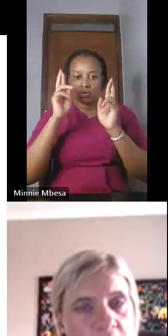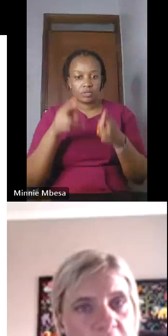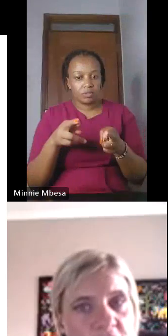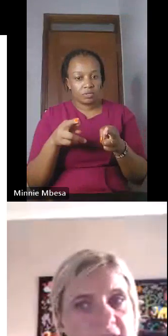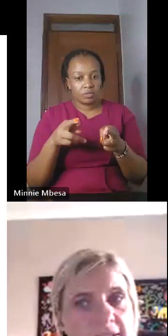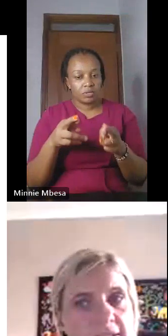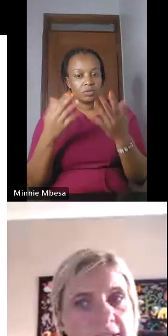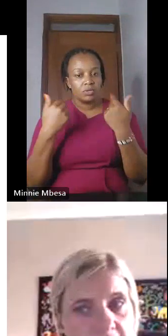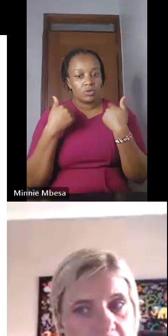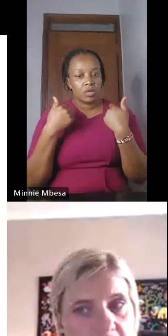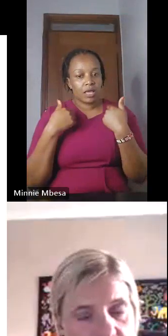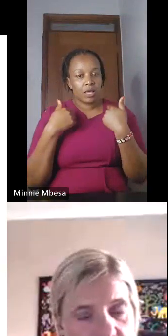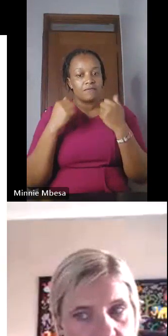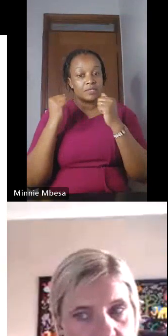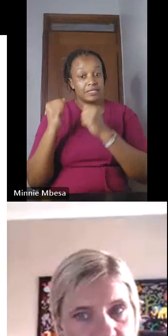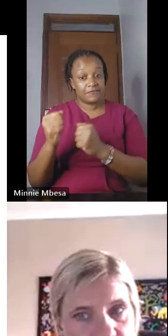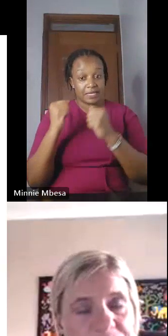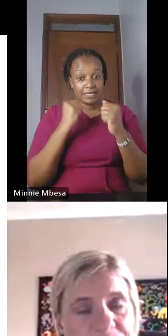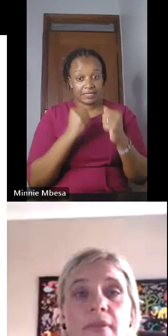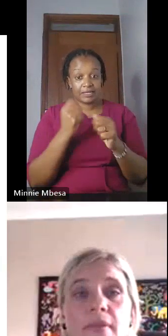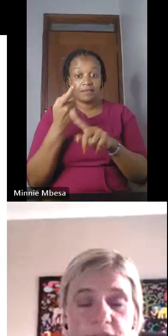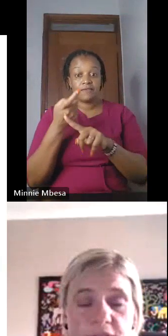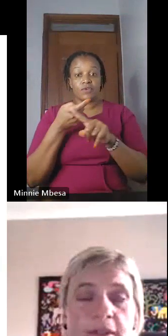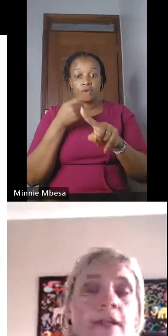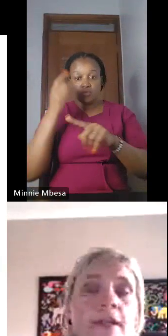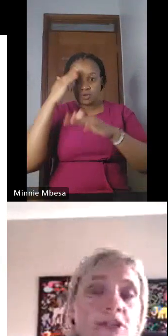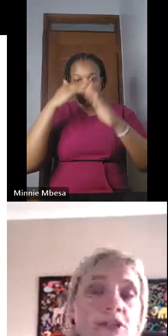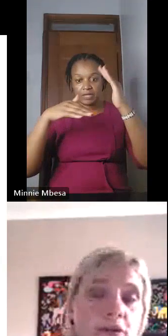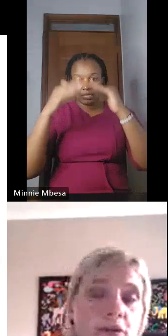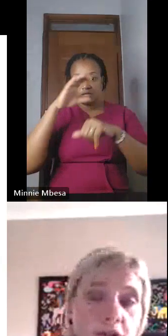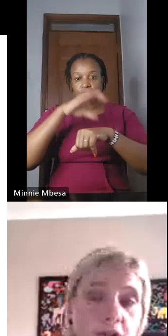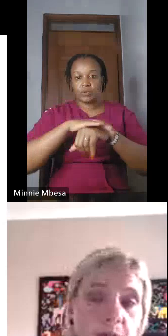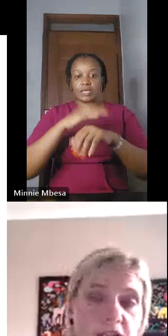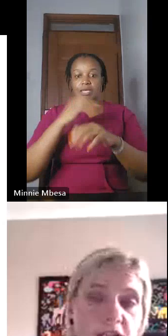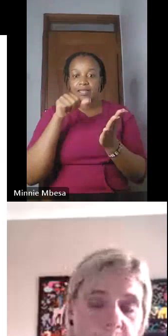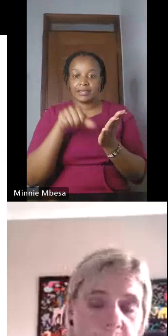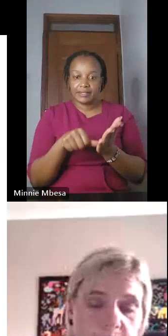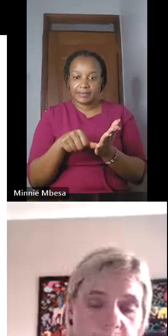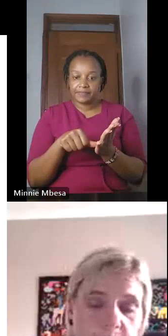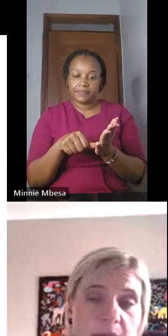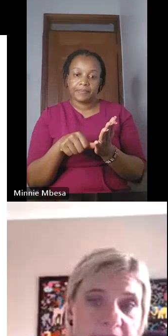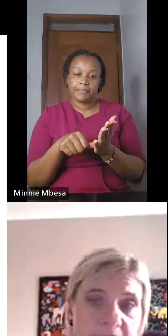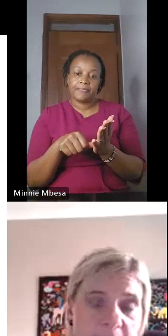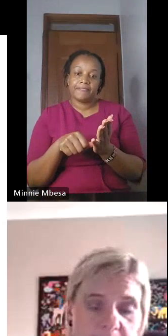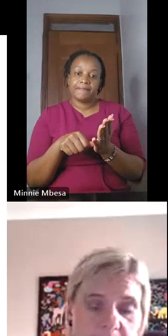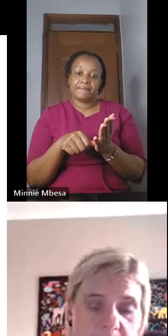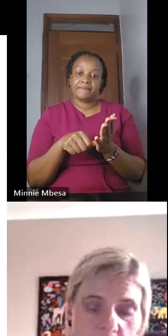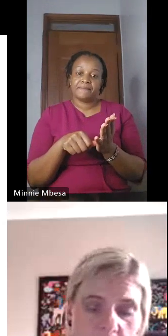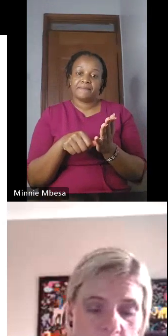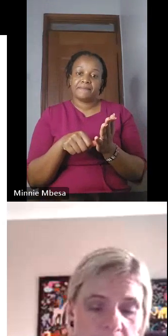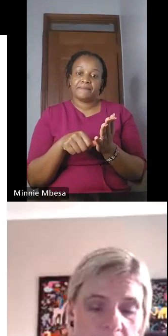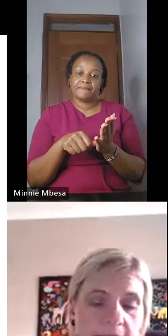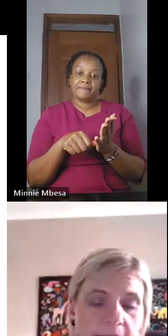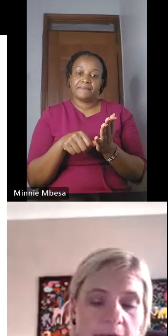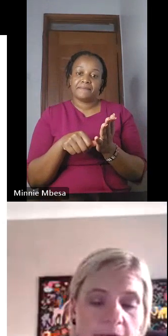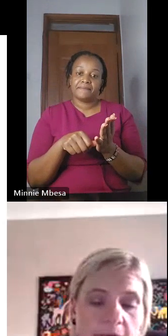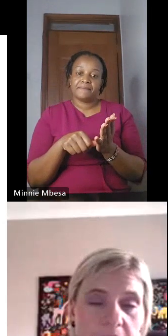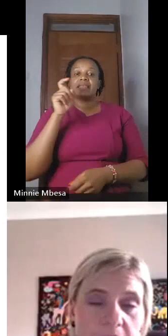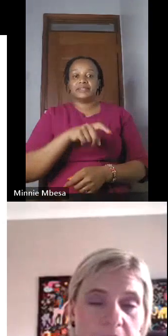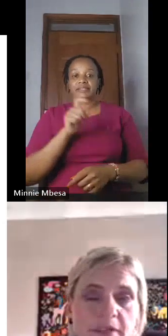from the yes, university to get that letter. Okay. yes. So look, Benji, let me maybe summarize this for